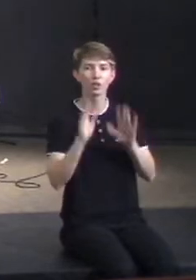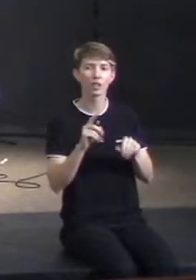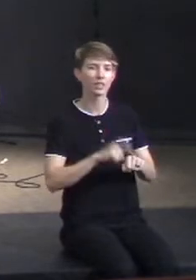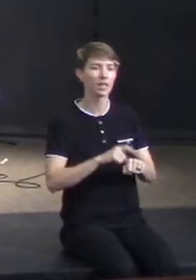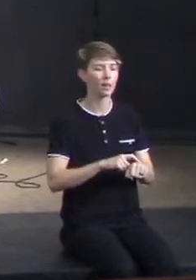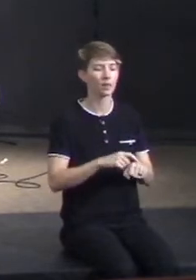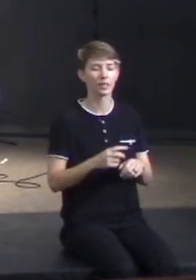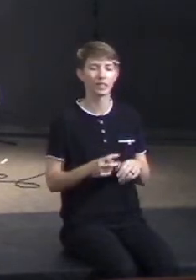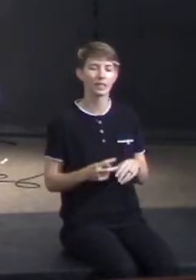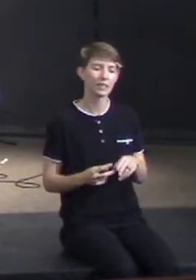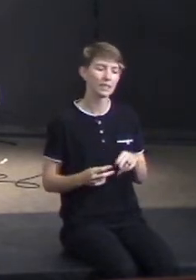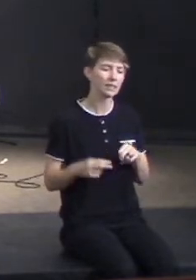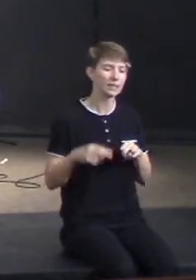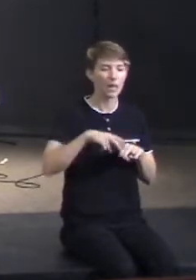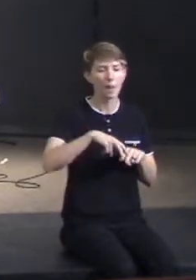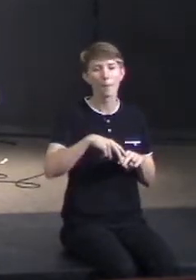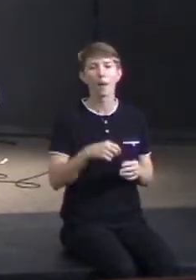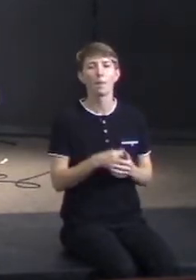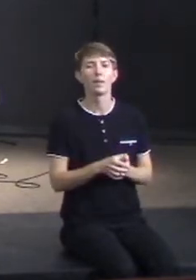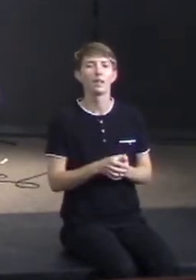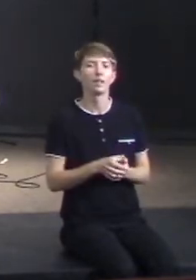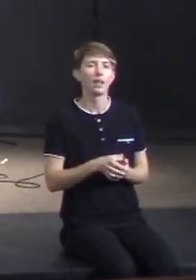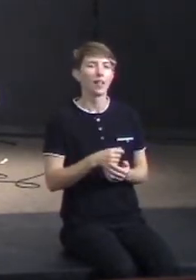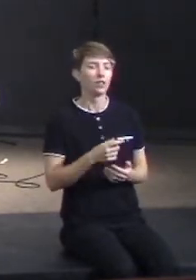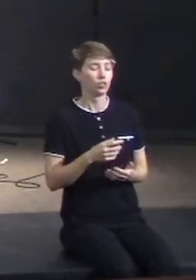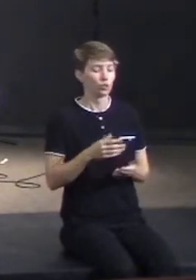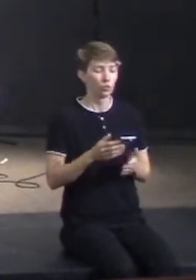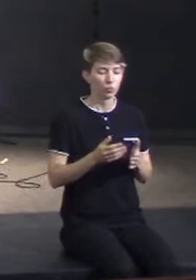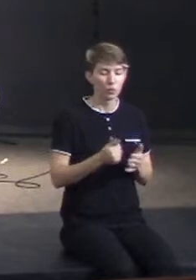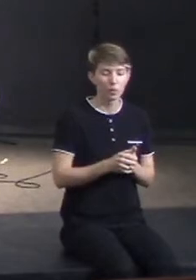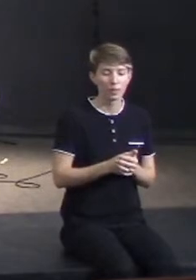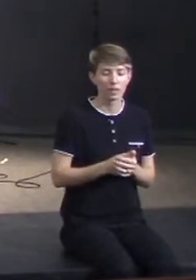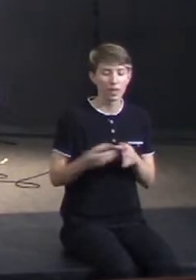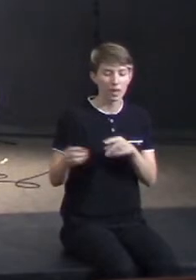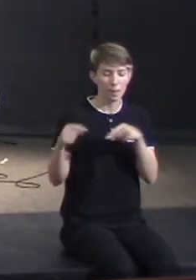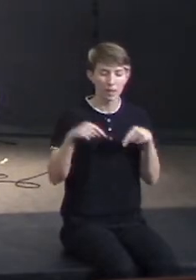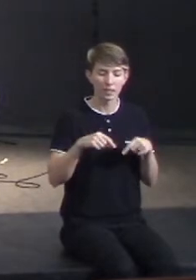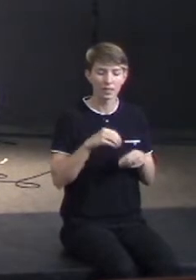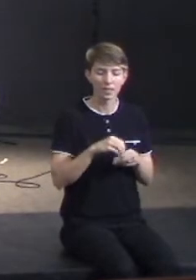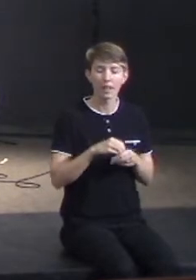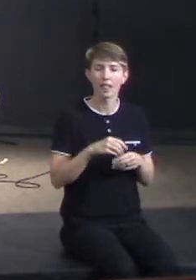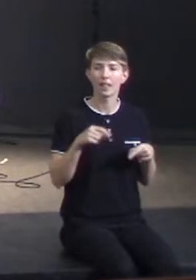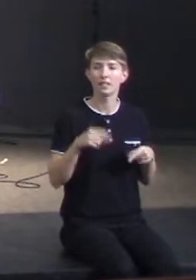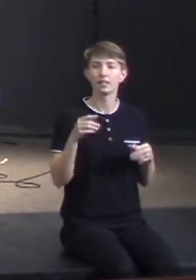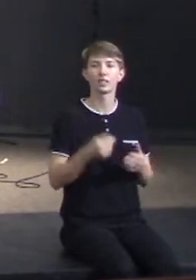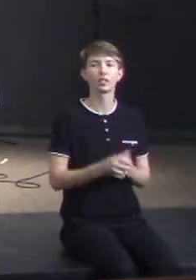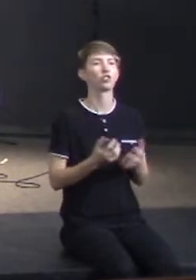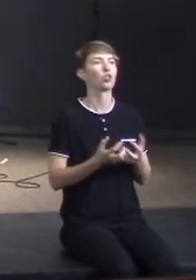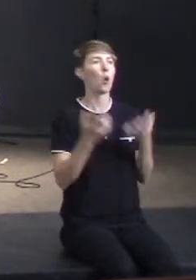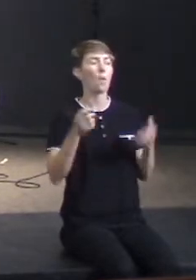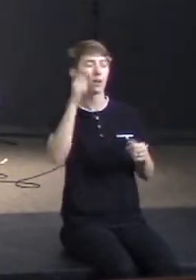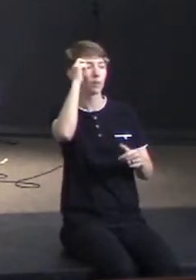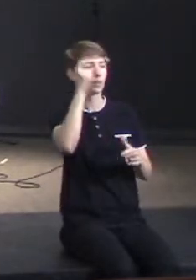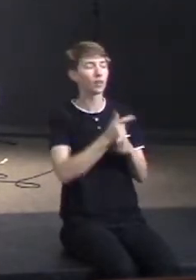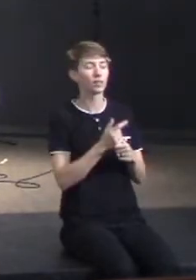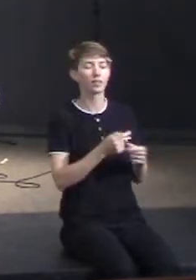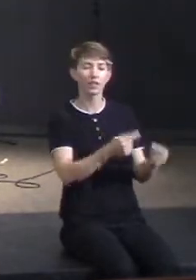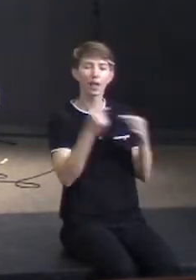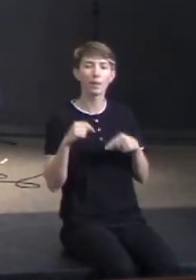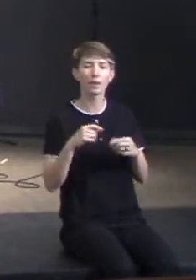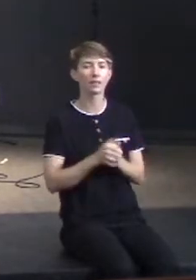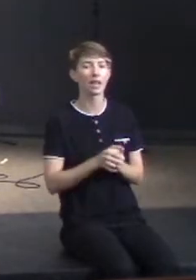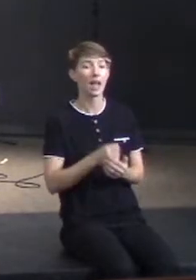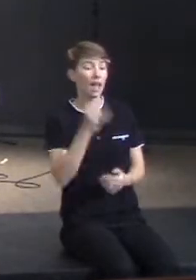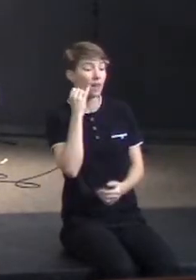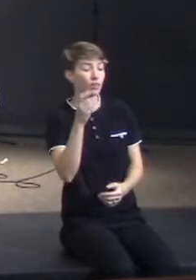there's going to be room to kind of come into this thing. I know so many brothers have come up and said, hey, man, if you need me to preach, if you need me to